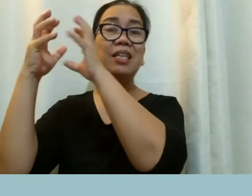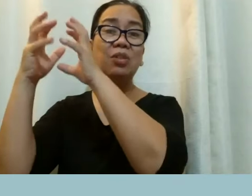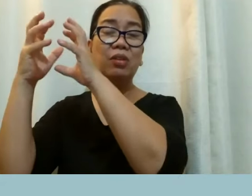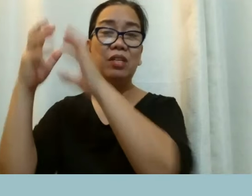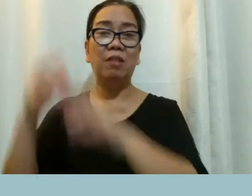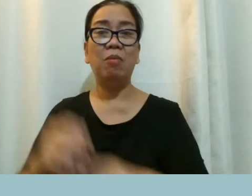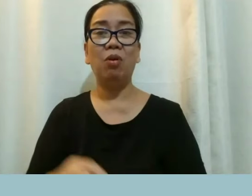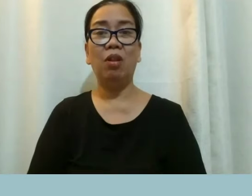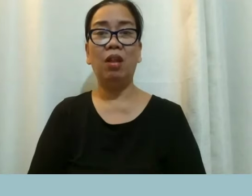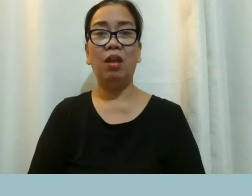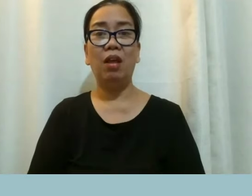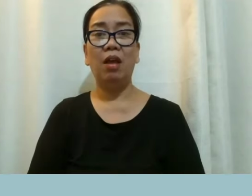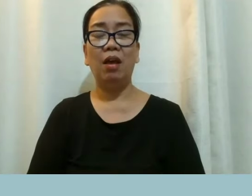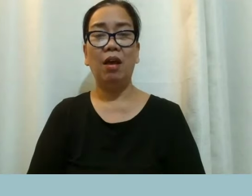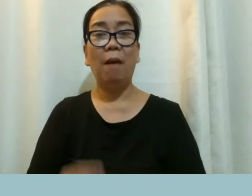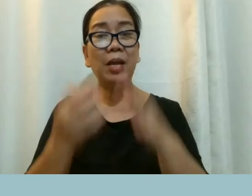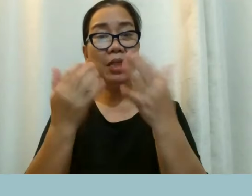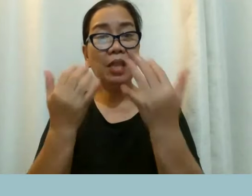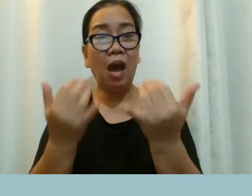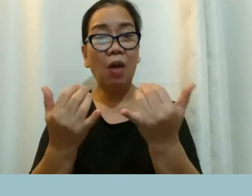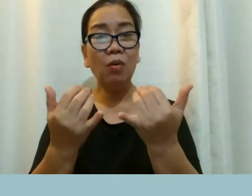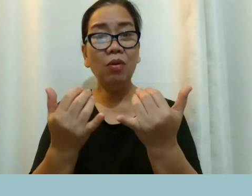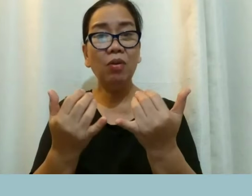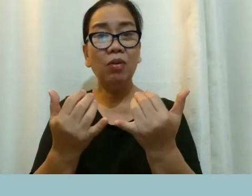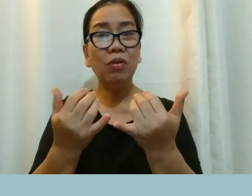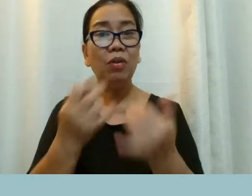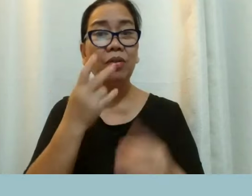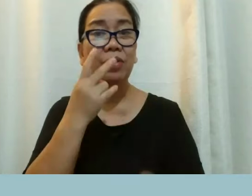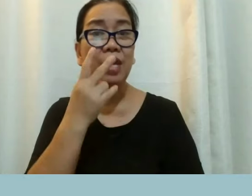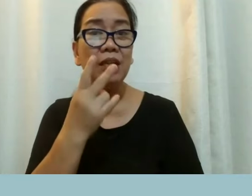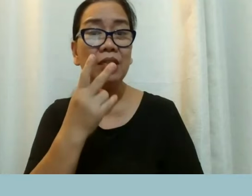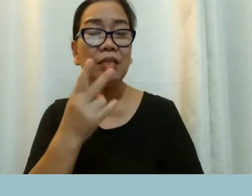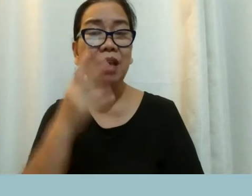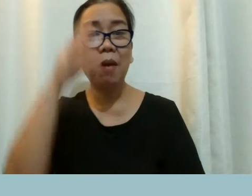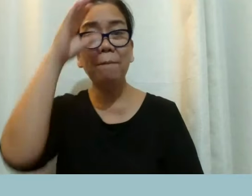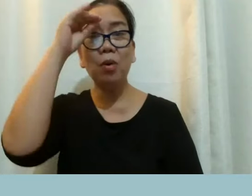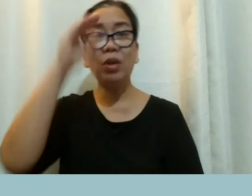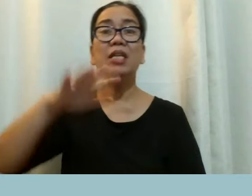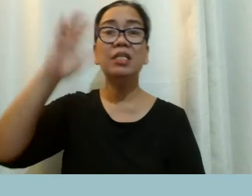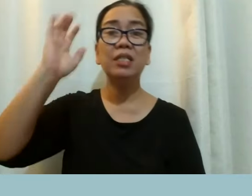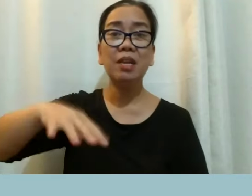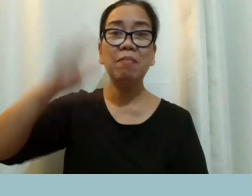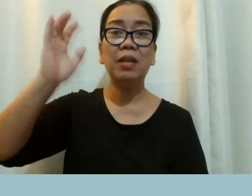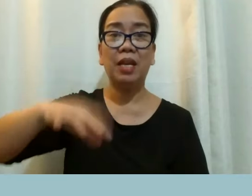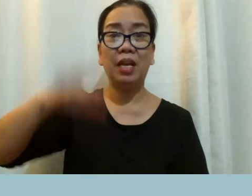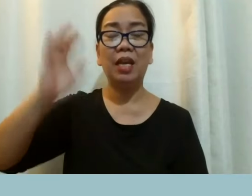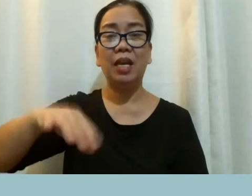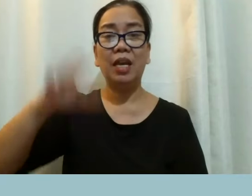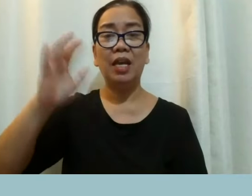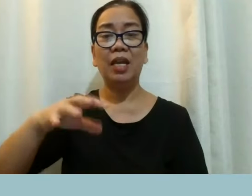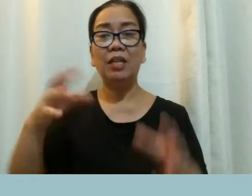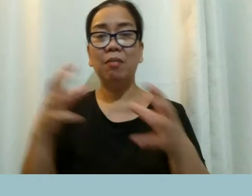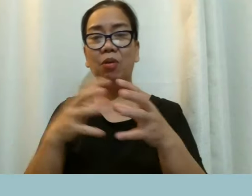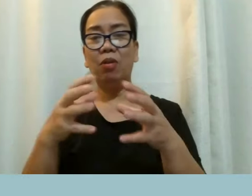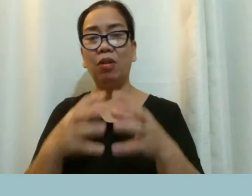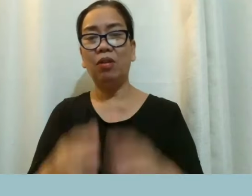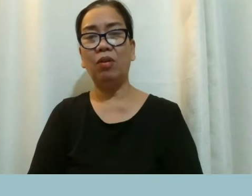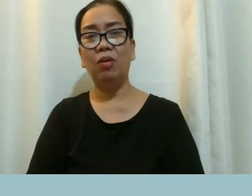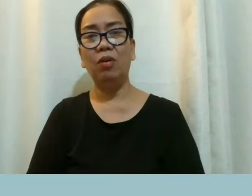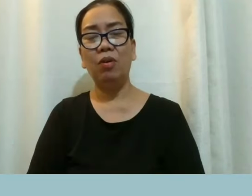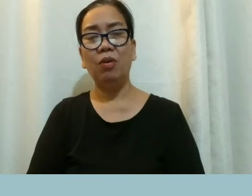is just holding the ball. But now, this boy is dribbling the